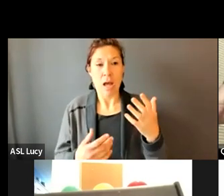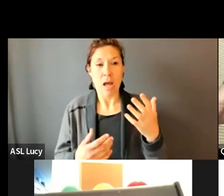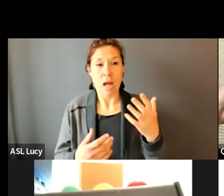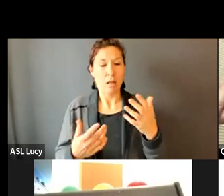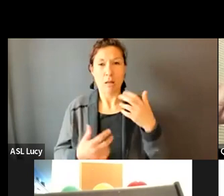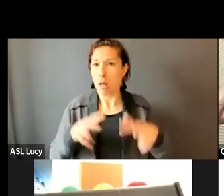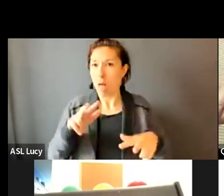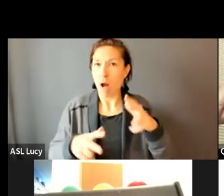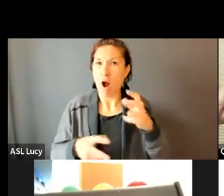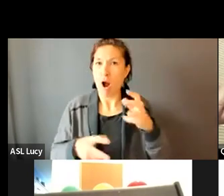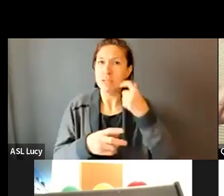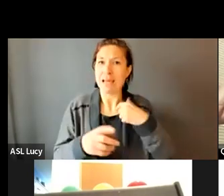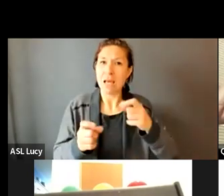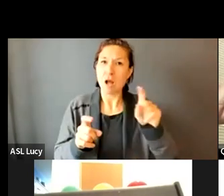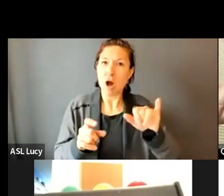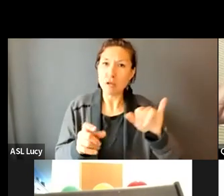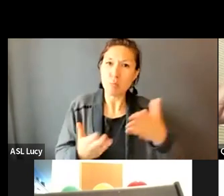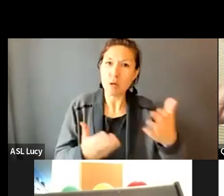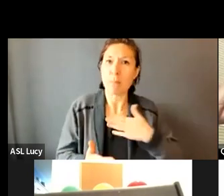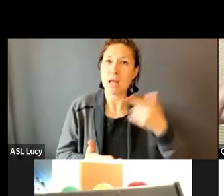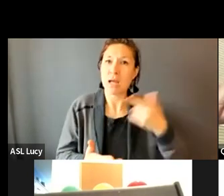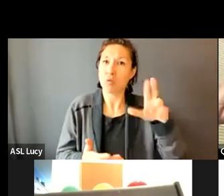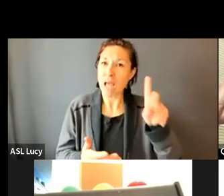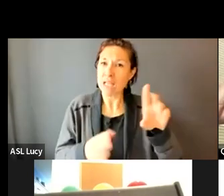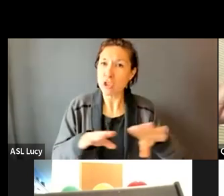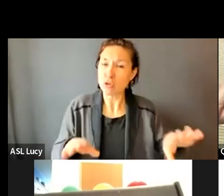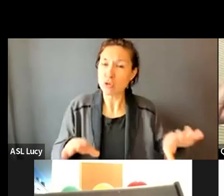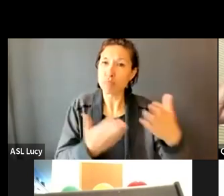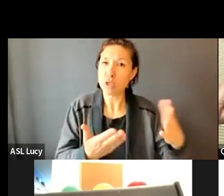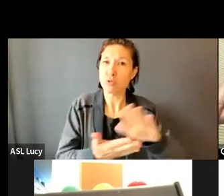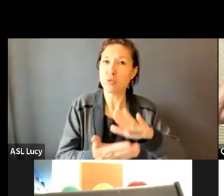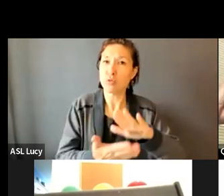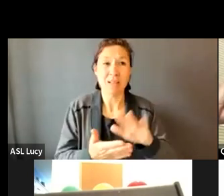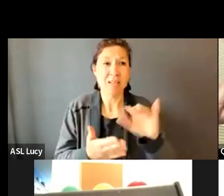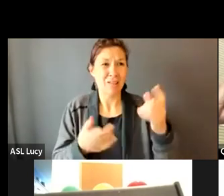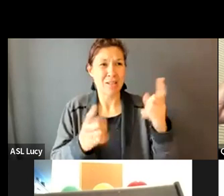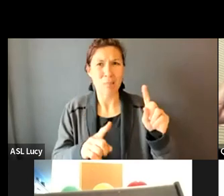this was happening up to two times per week